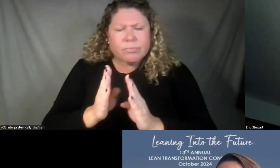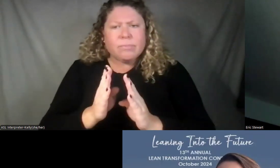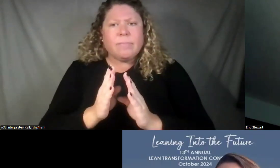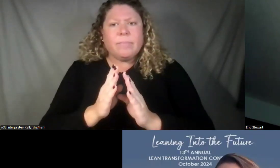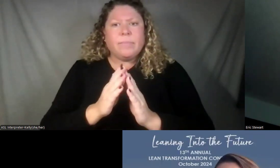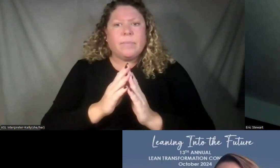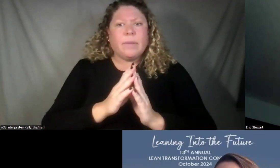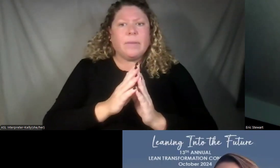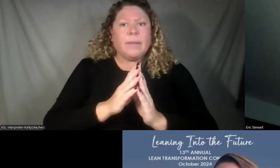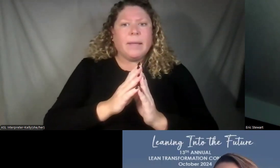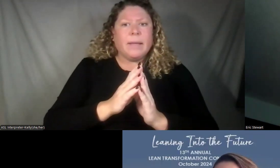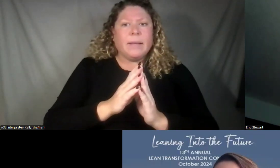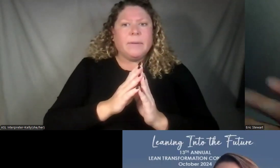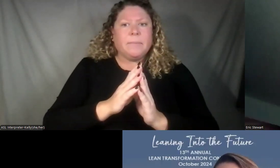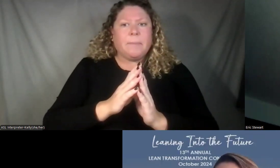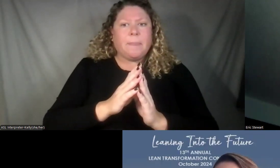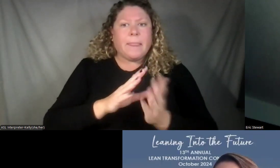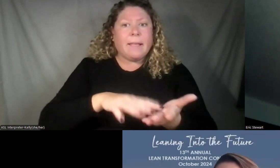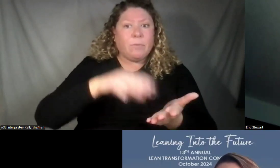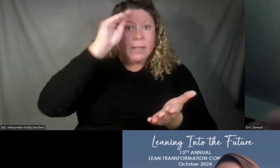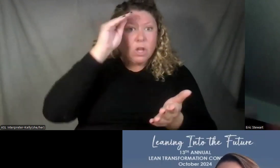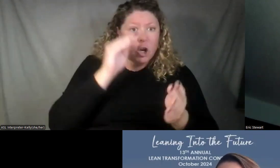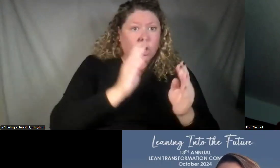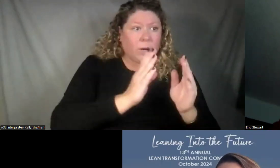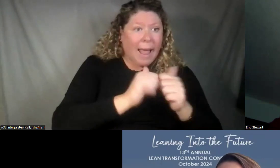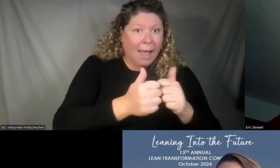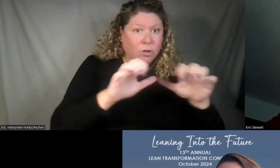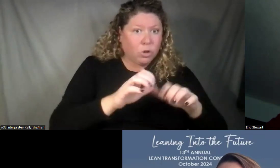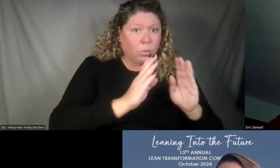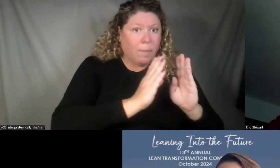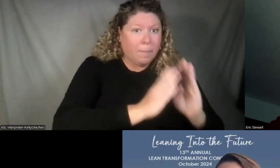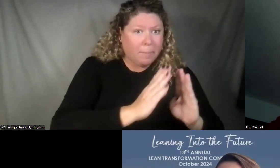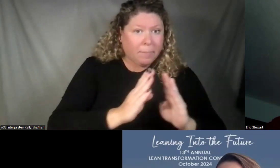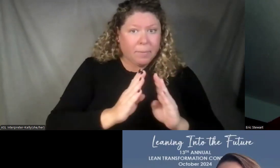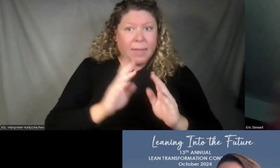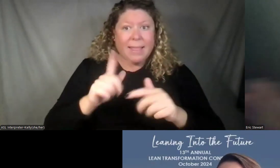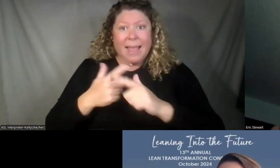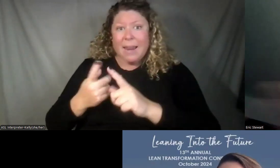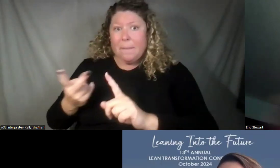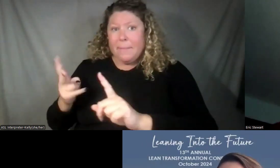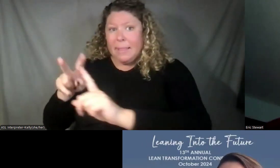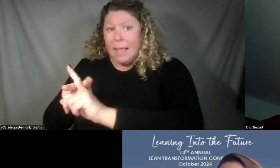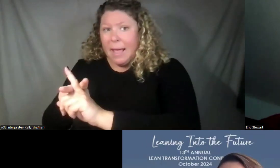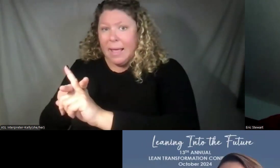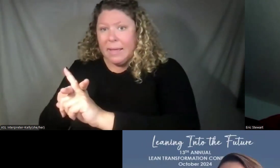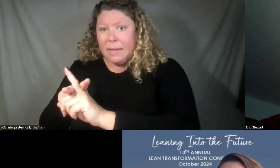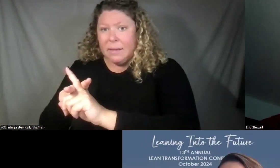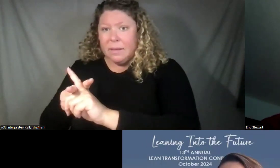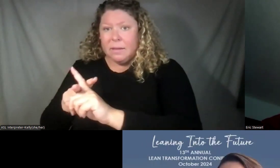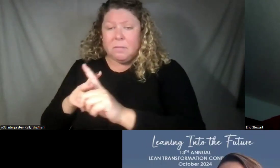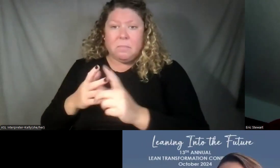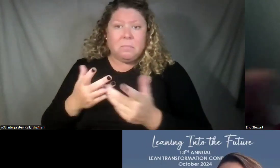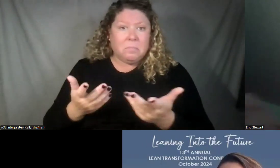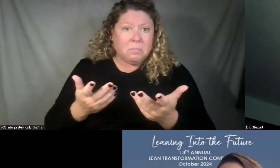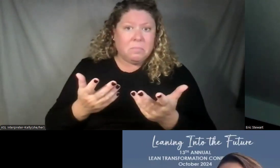manage in small batches, we're applying what we're doing. That's probably going to be the best lever to shift the culture